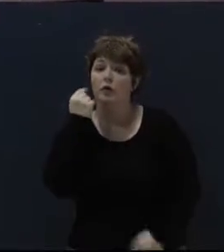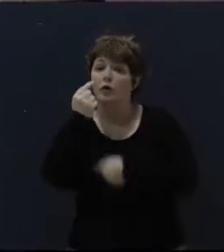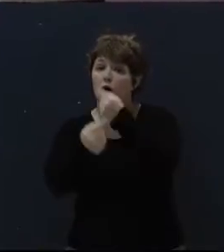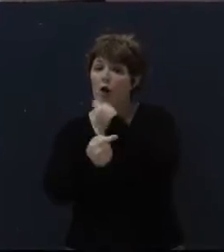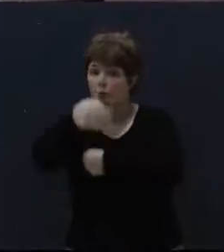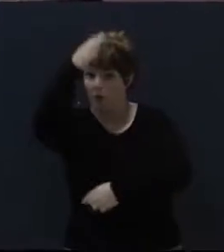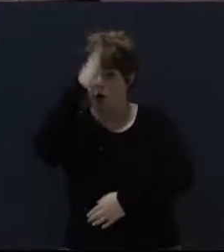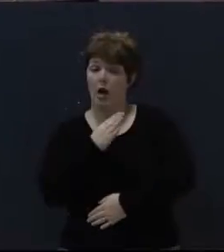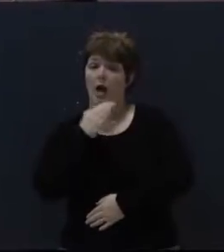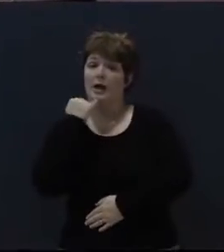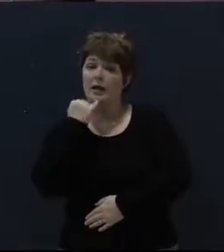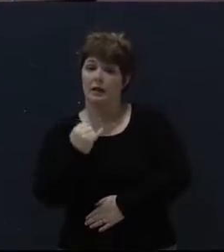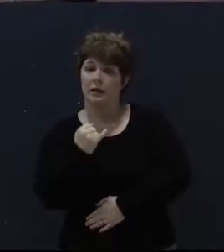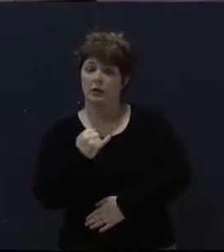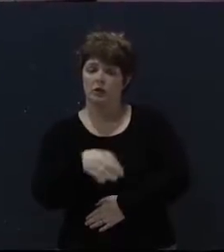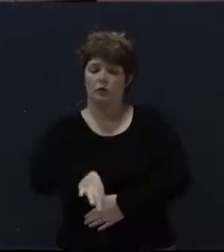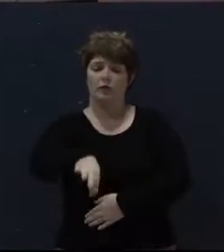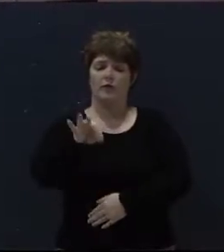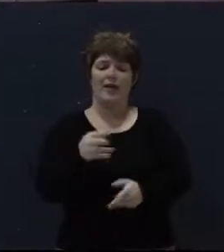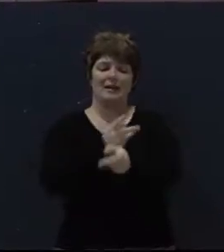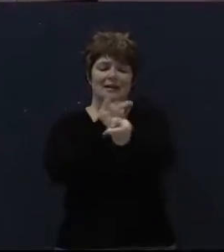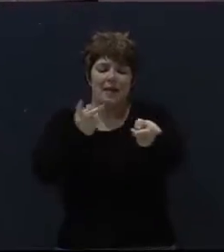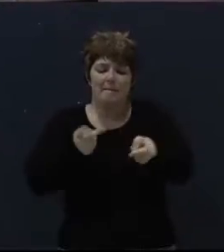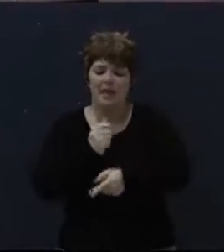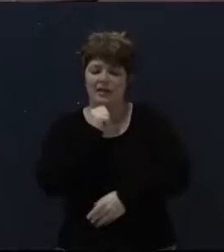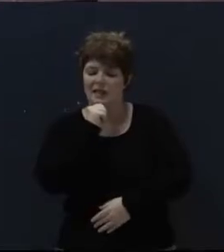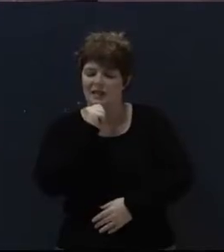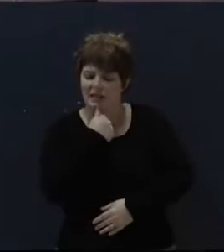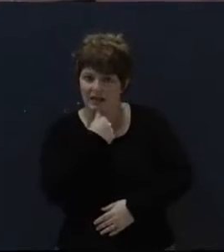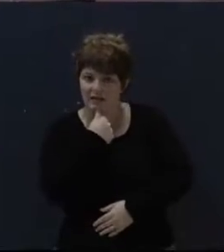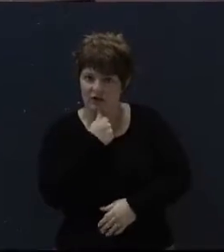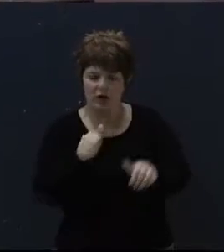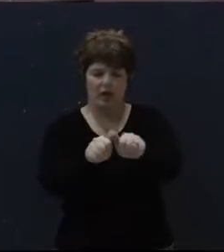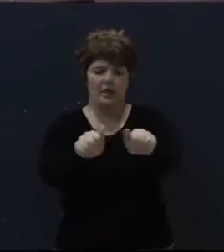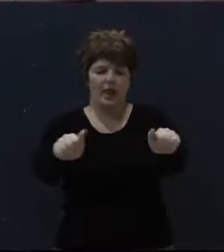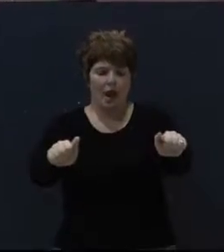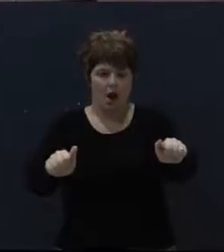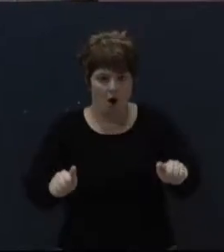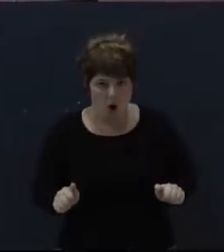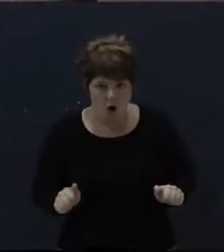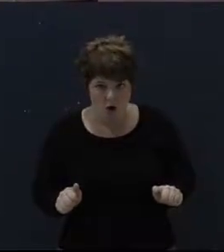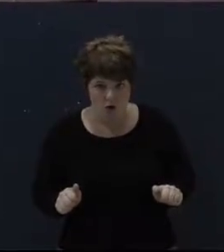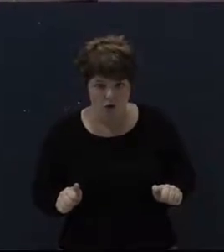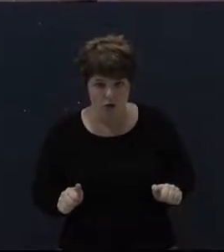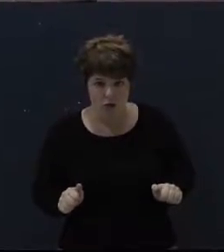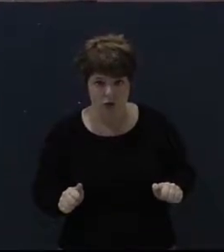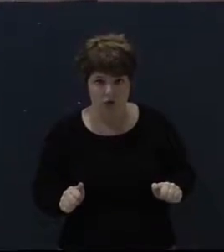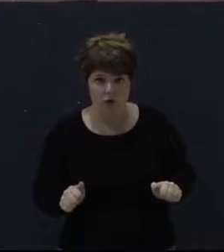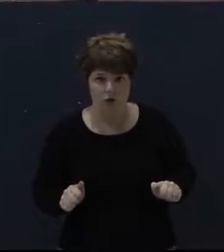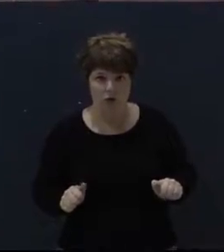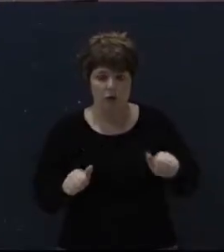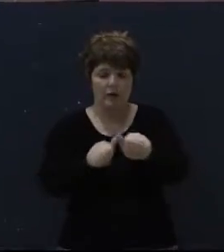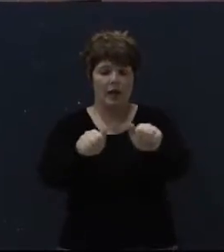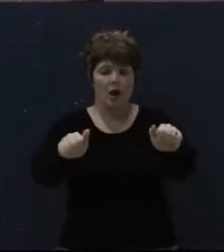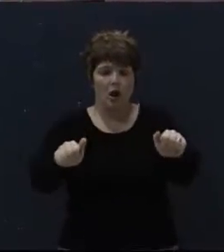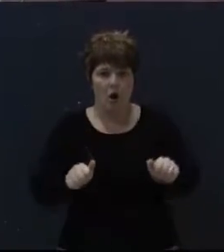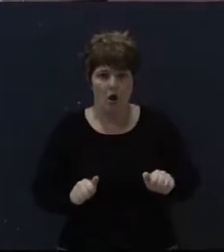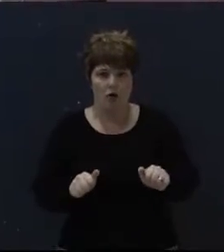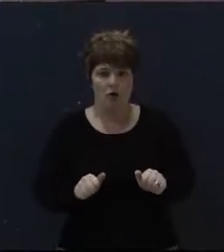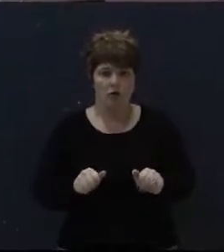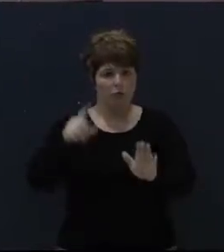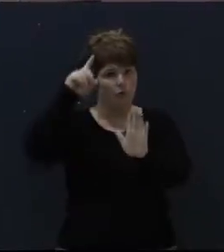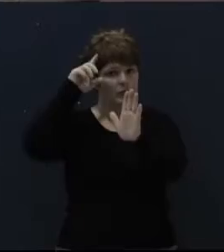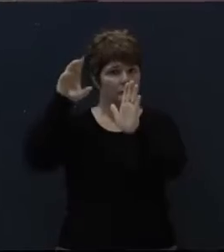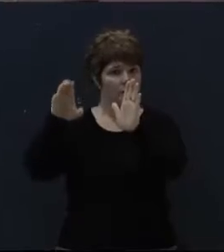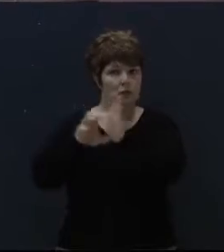find that it's a place of suffering. That altar, Brother Jared, I'm convinced that that altar was a picture